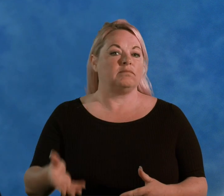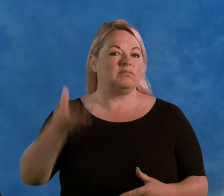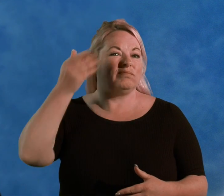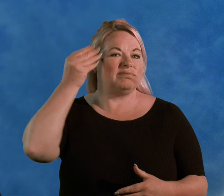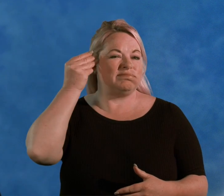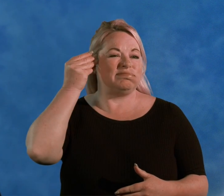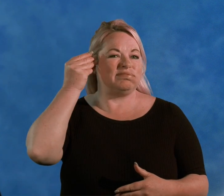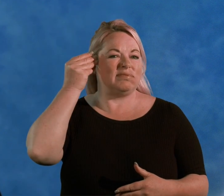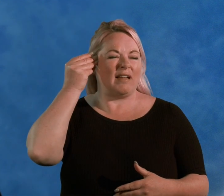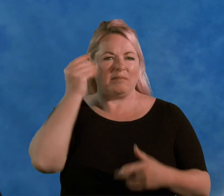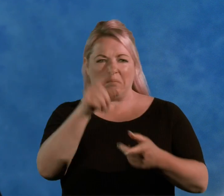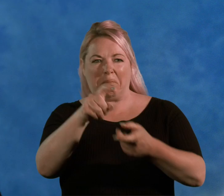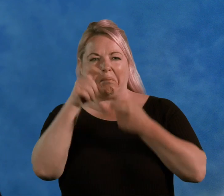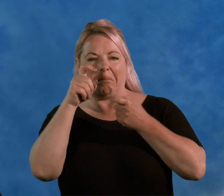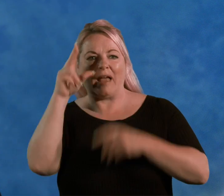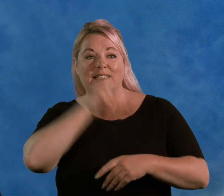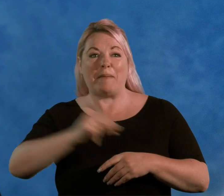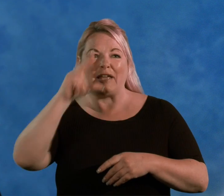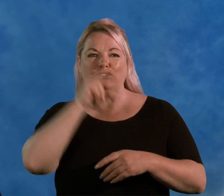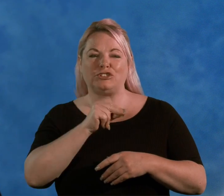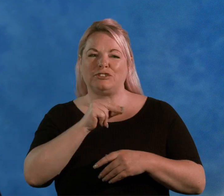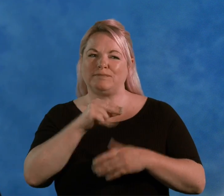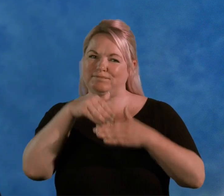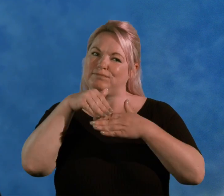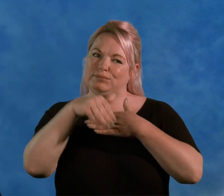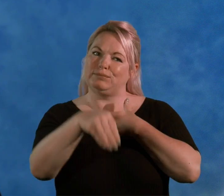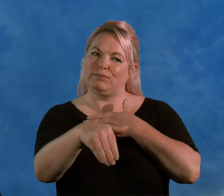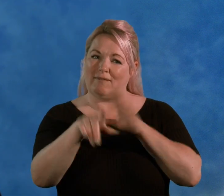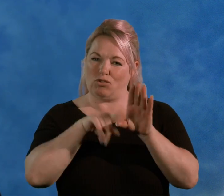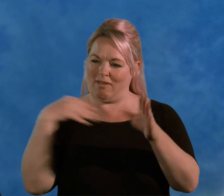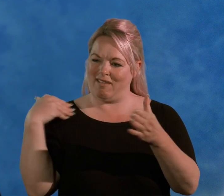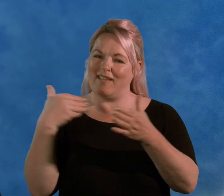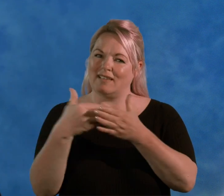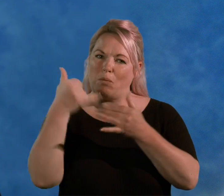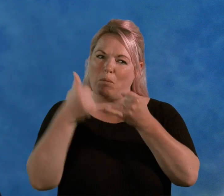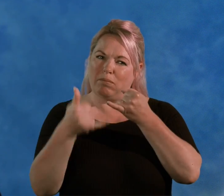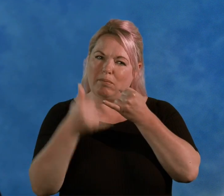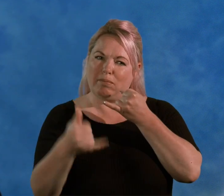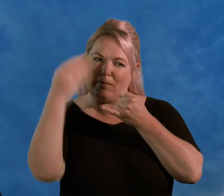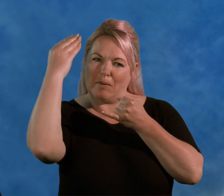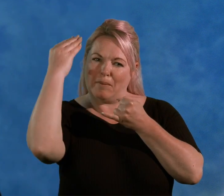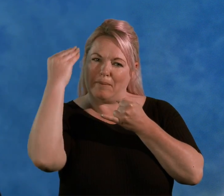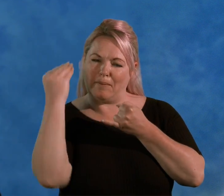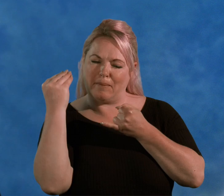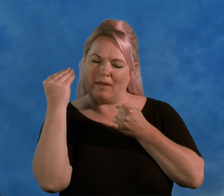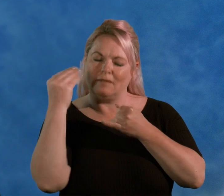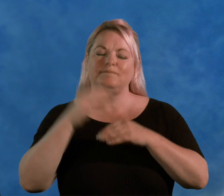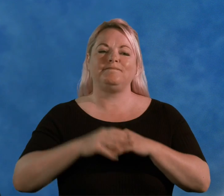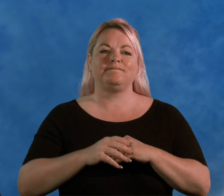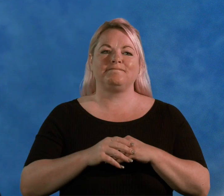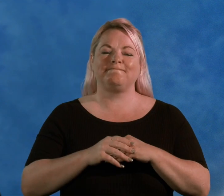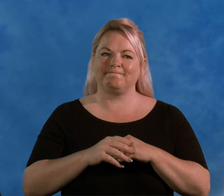my ability to hear and discern speech had been declining over the years, to the point